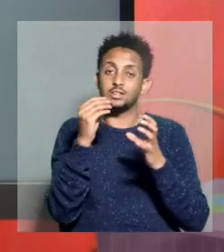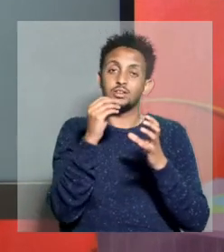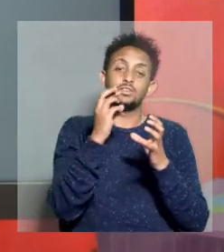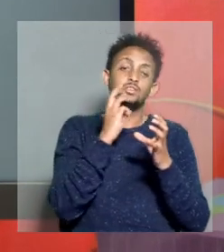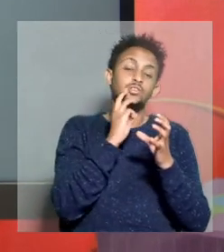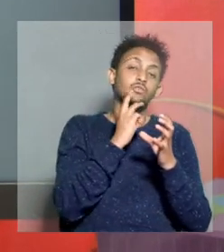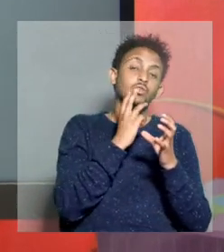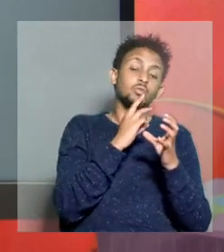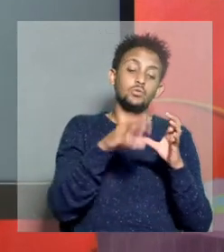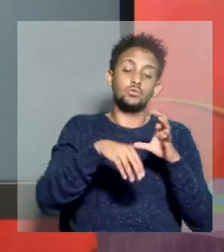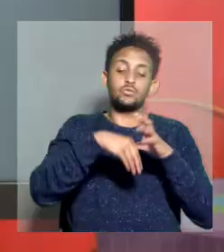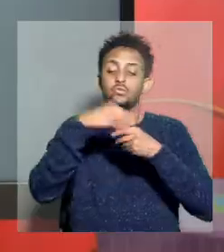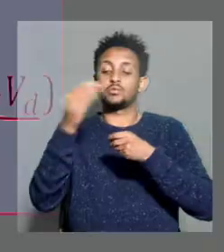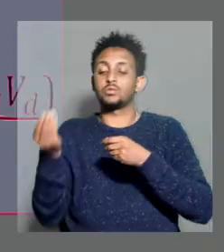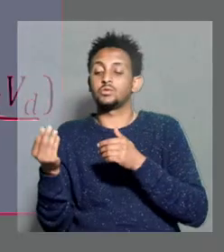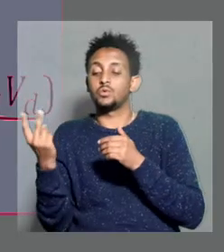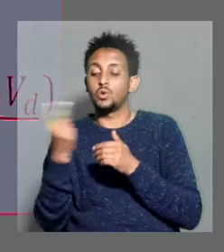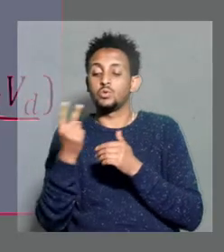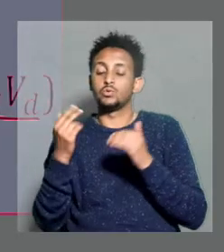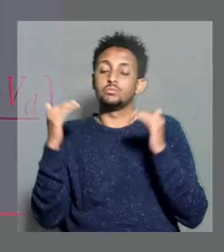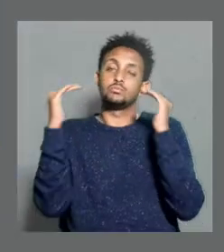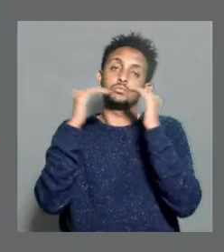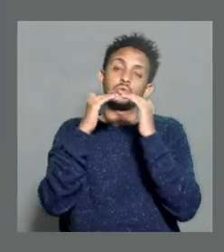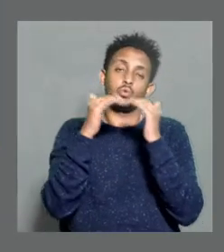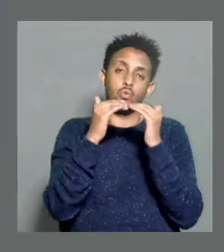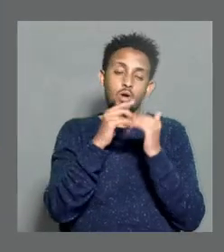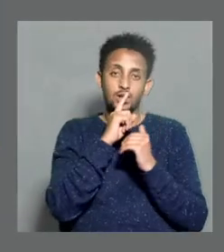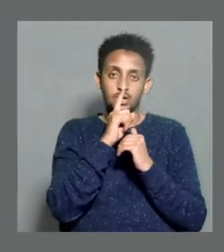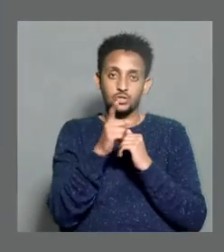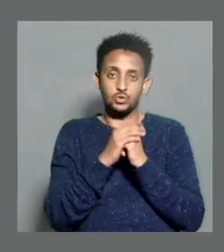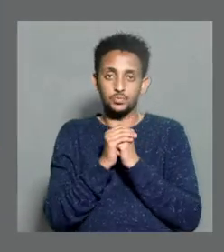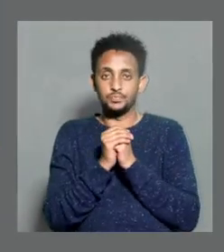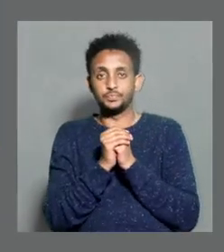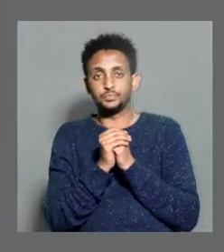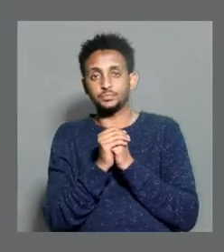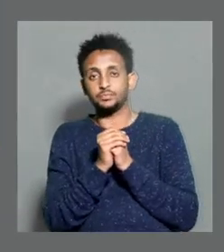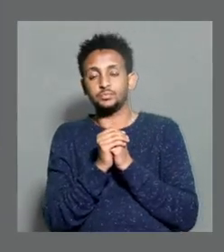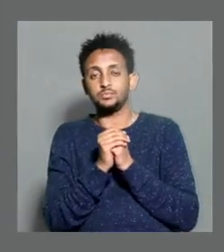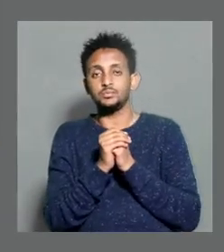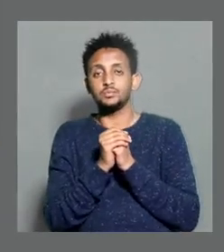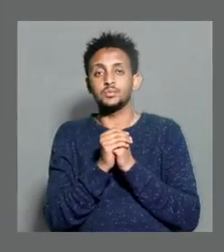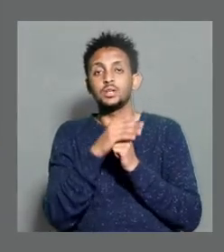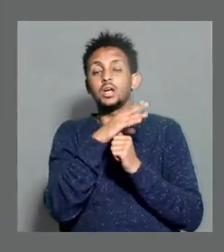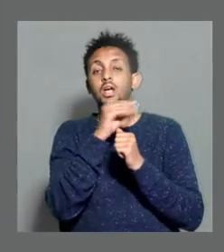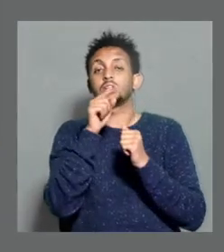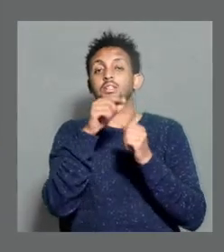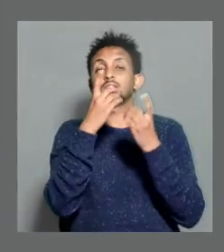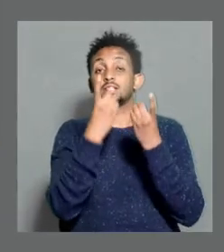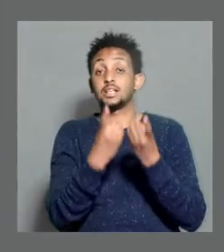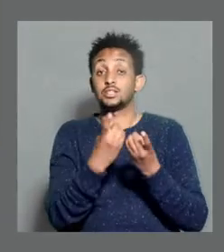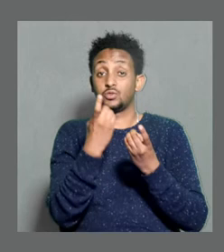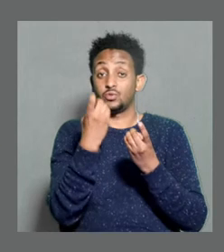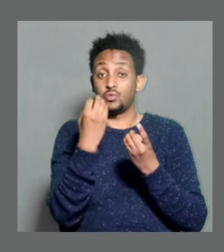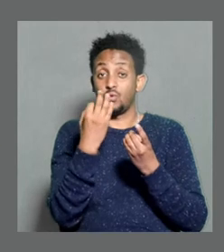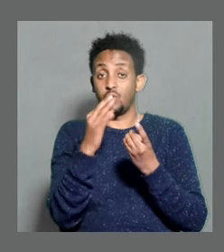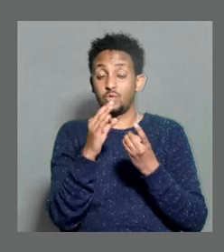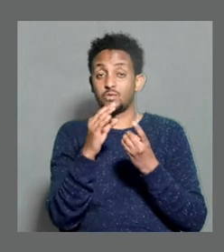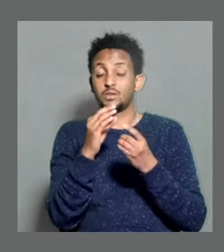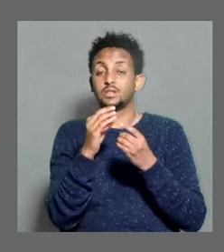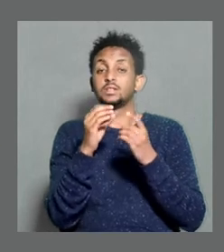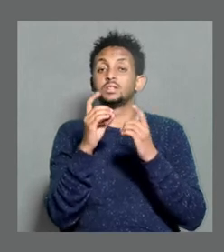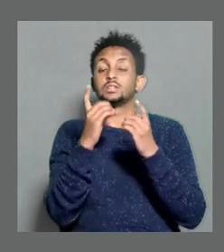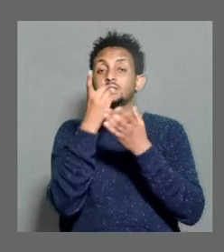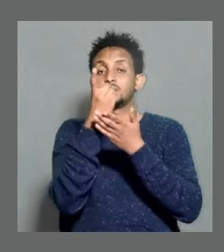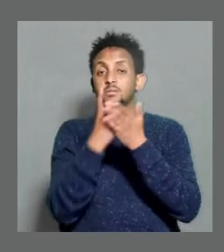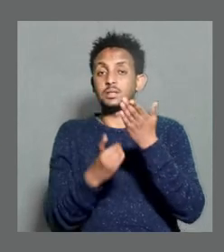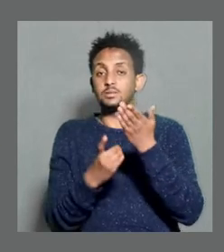the displaced fluid is equal. It's possible to resubstitute using that density of the